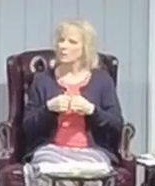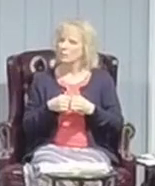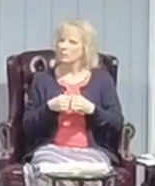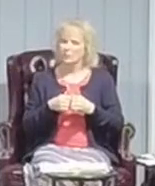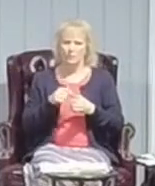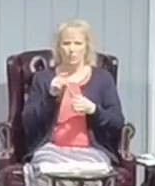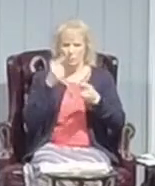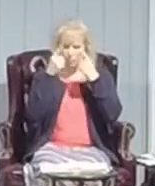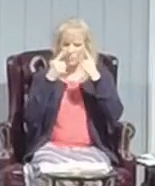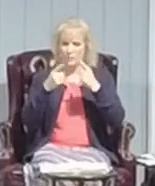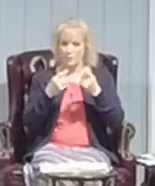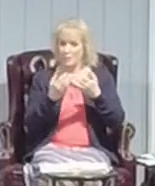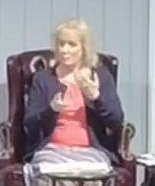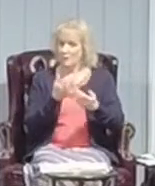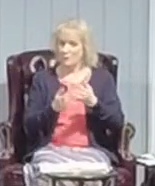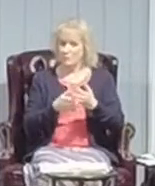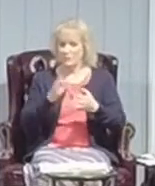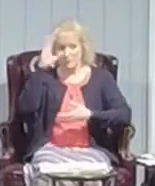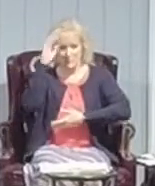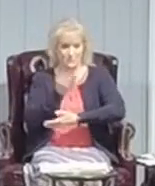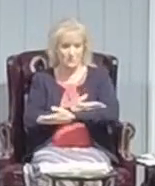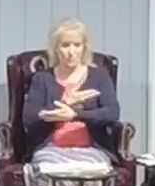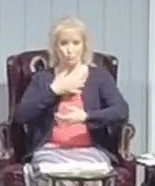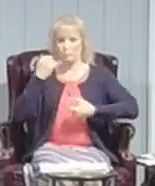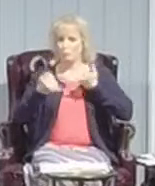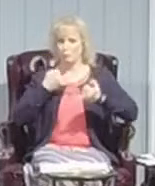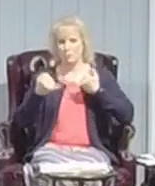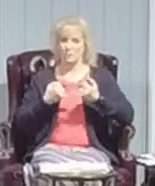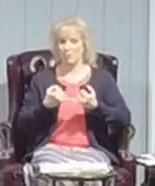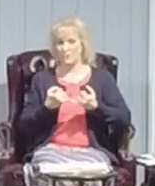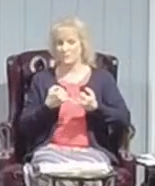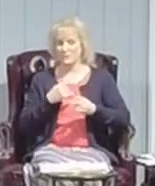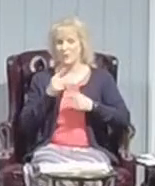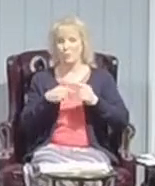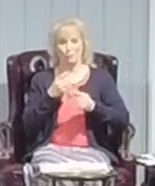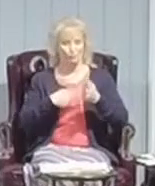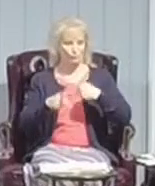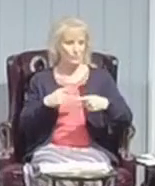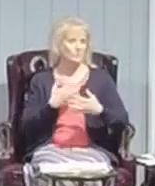Do you think maybe the Son's rejoicing when folks